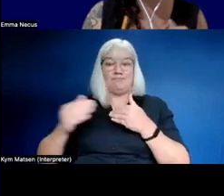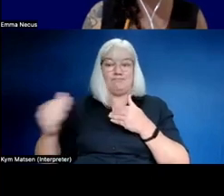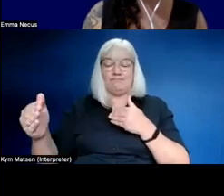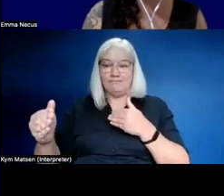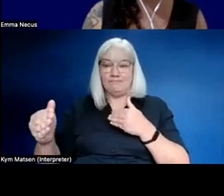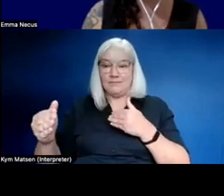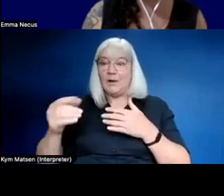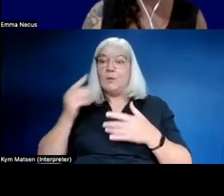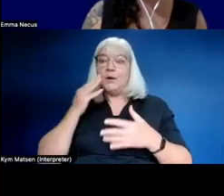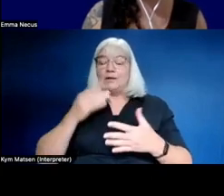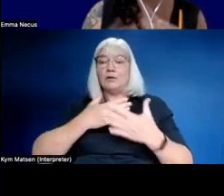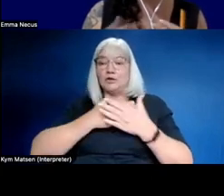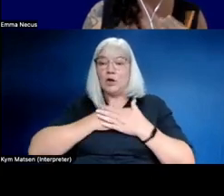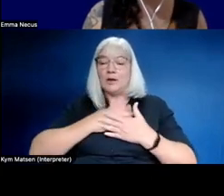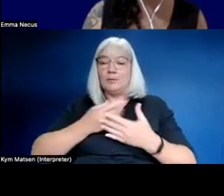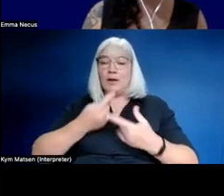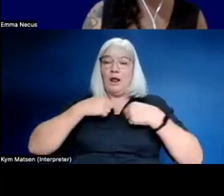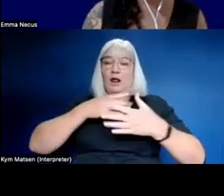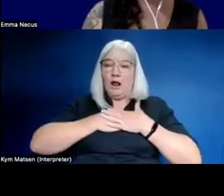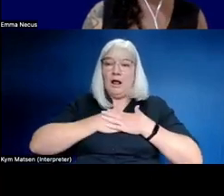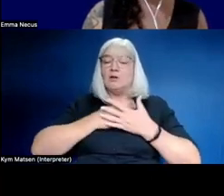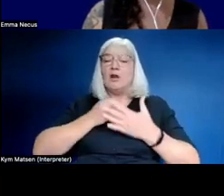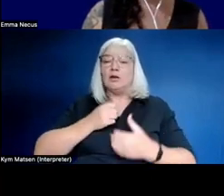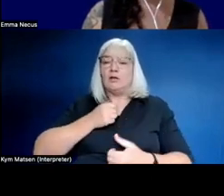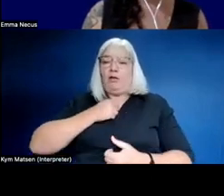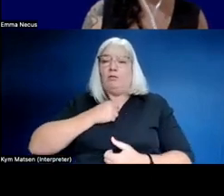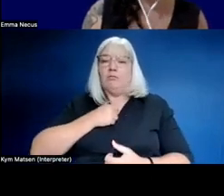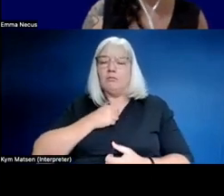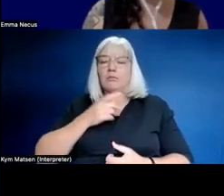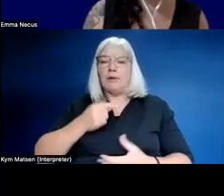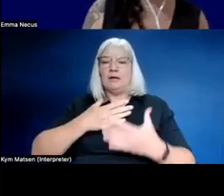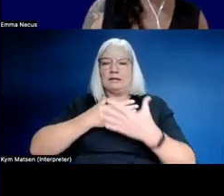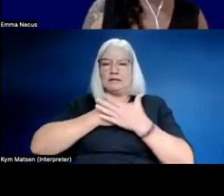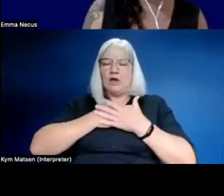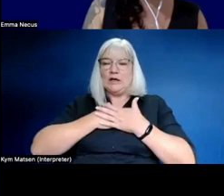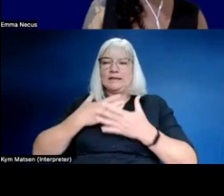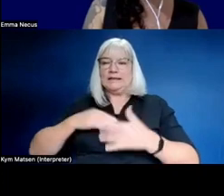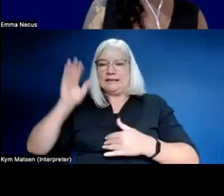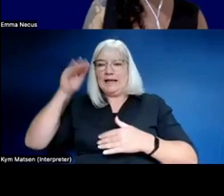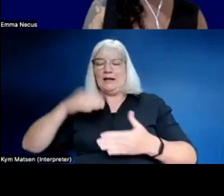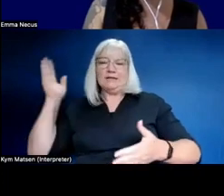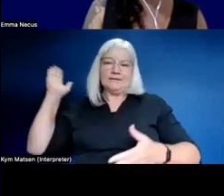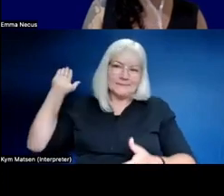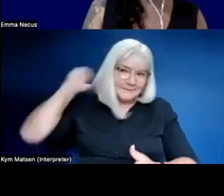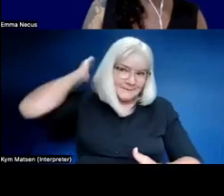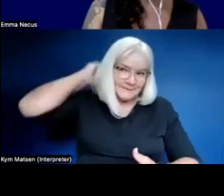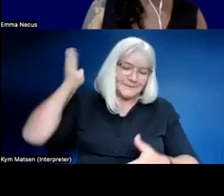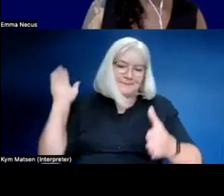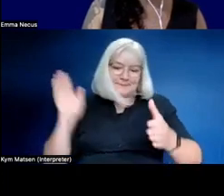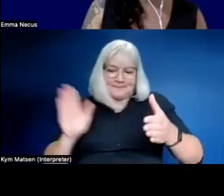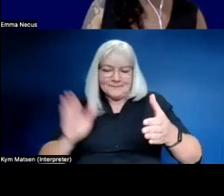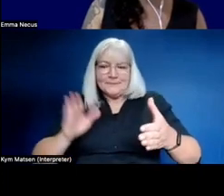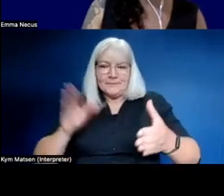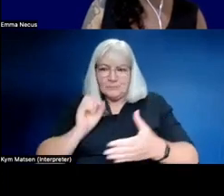her move food as opposed to a gag. So that's been a nice outcome for her.